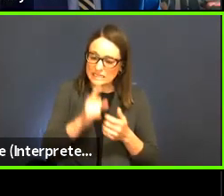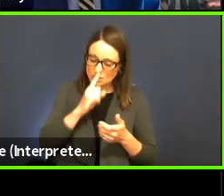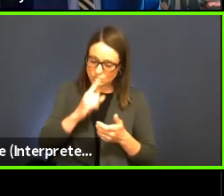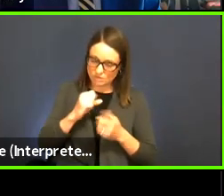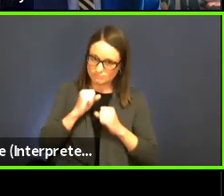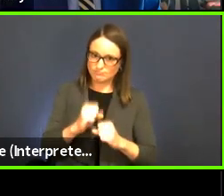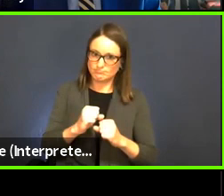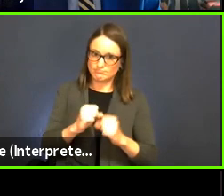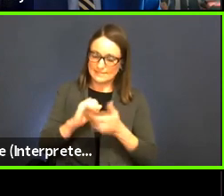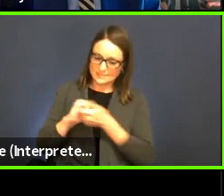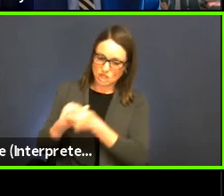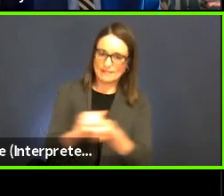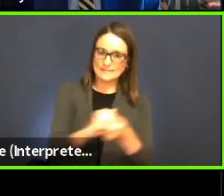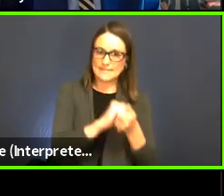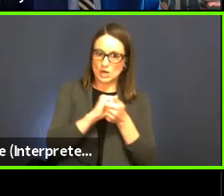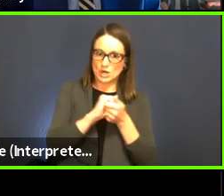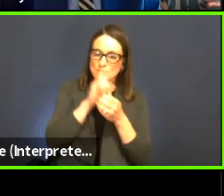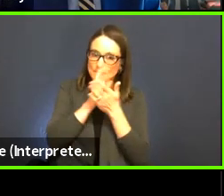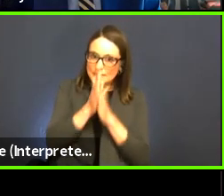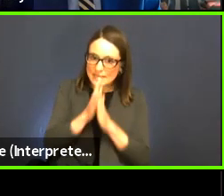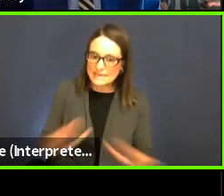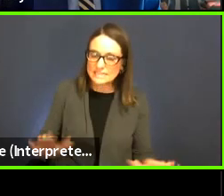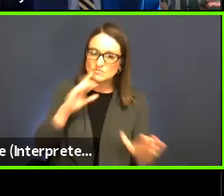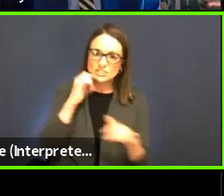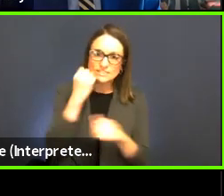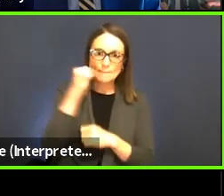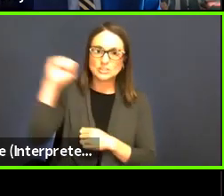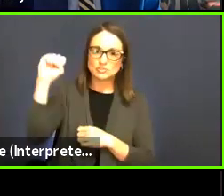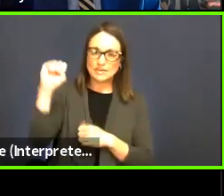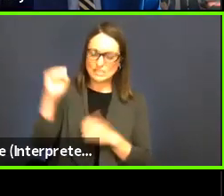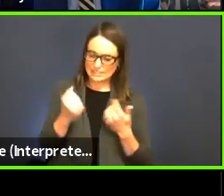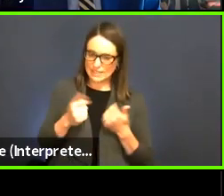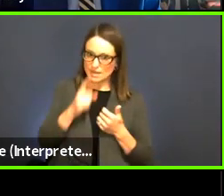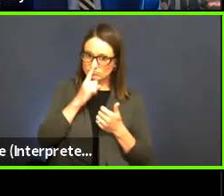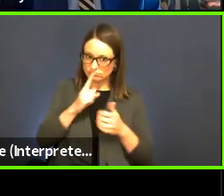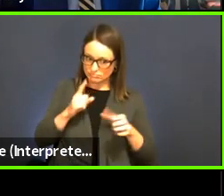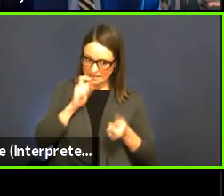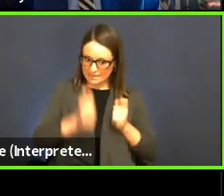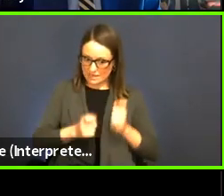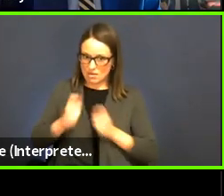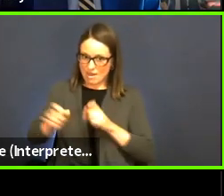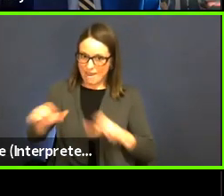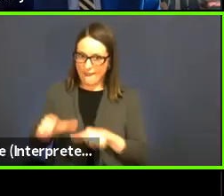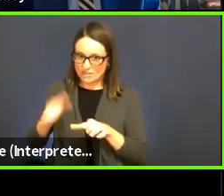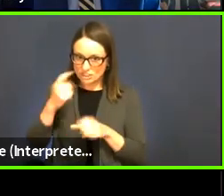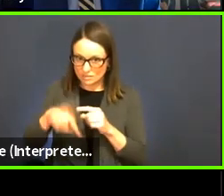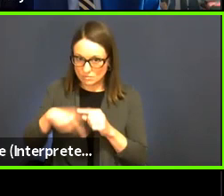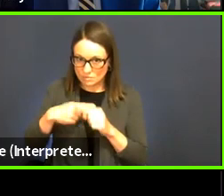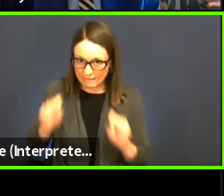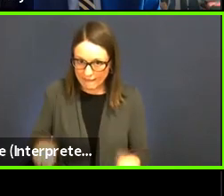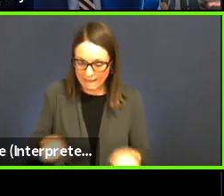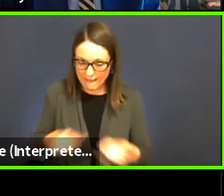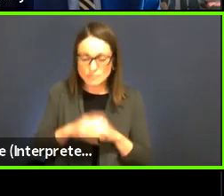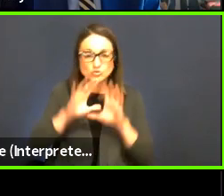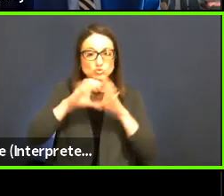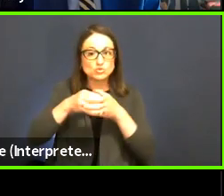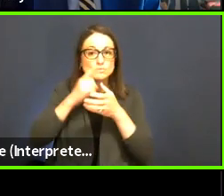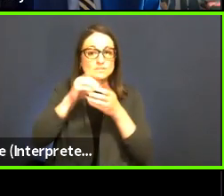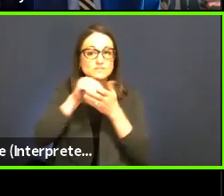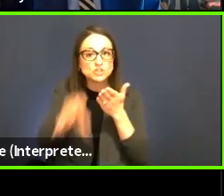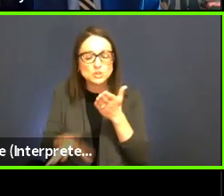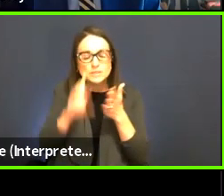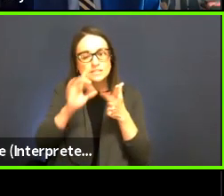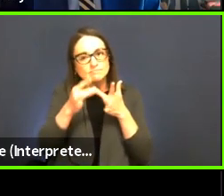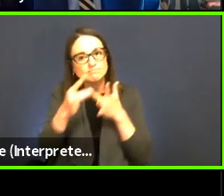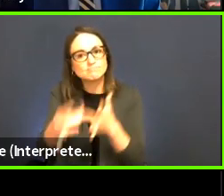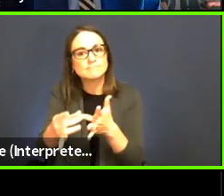peaceful demonstrations and committing to take action where we can. Groups of our students have led peaceful protests